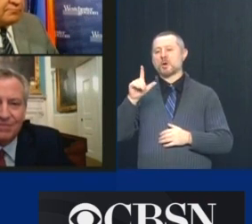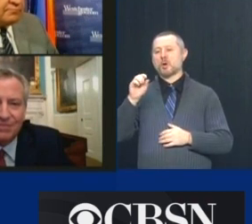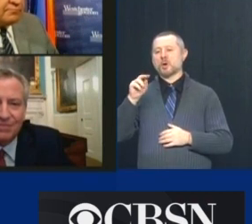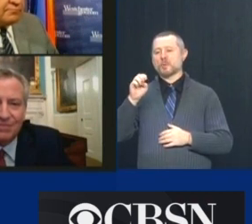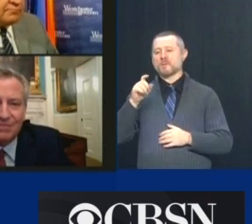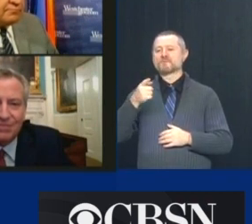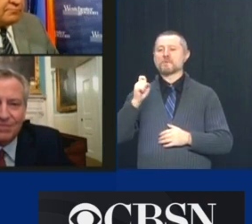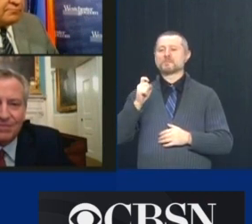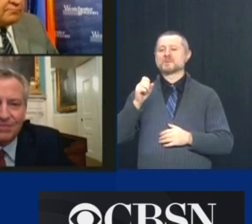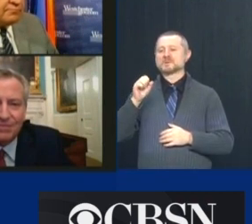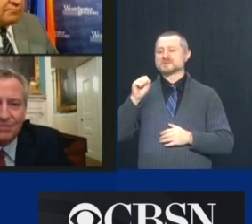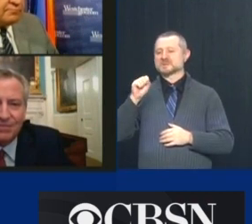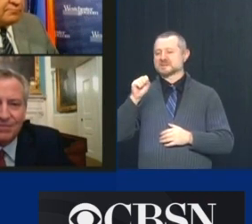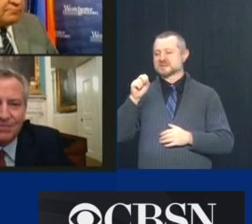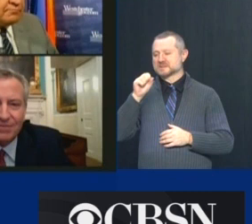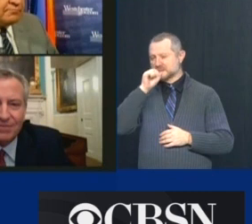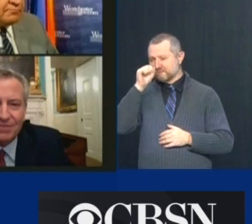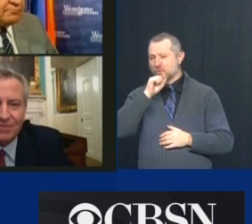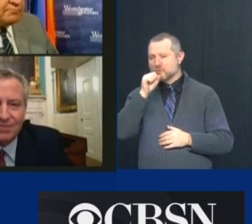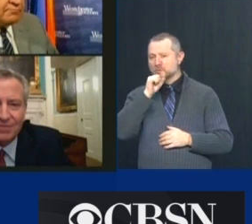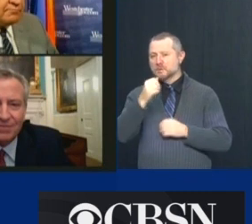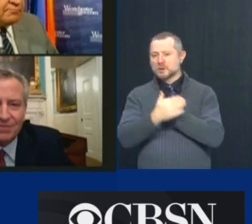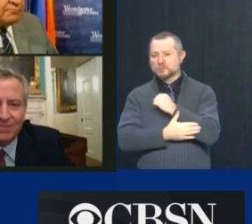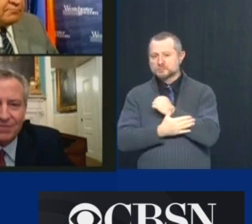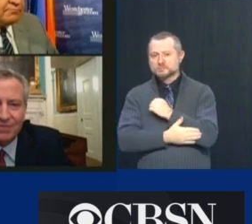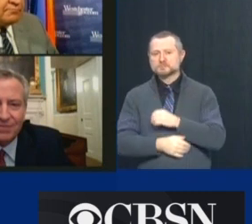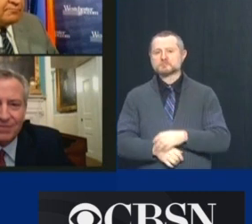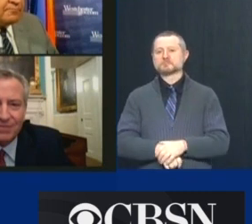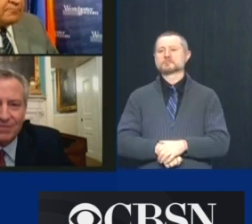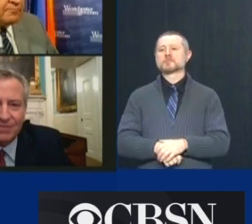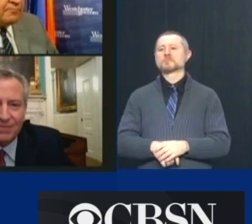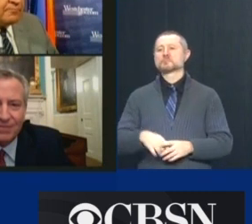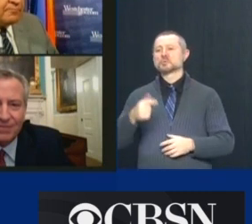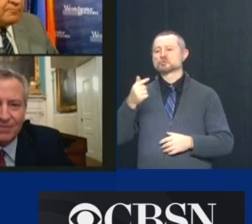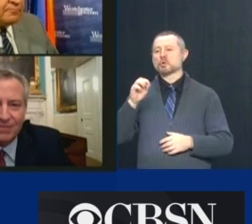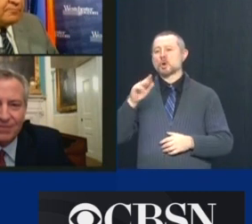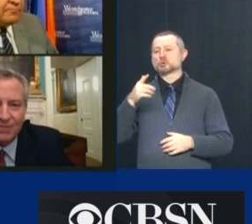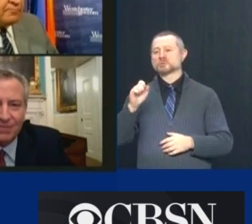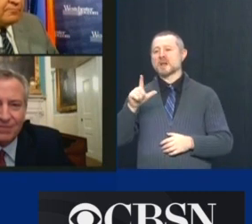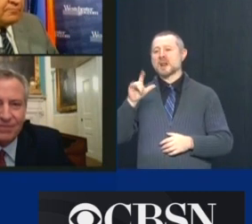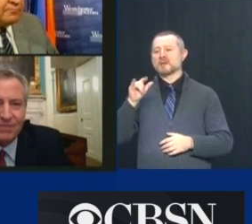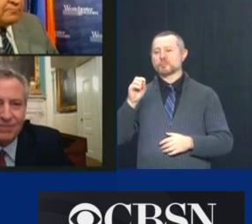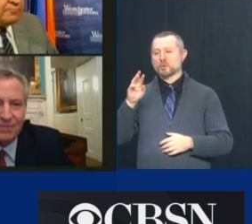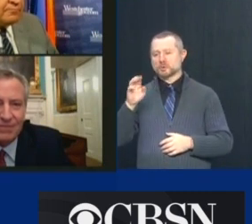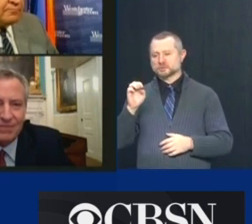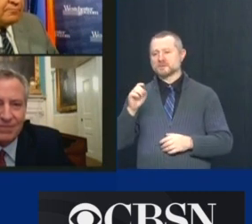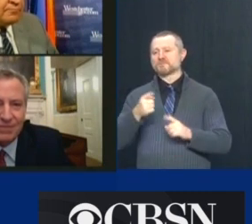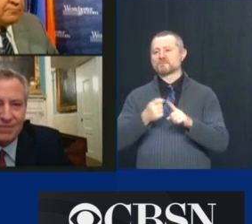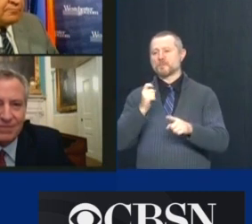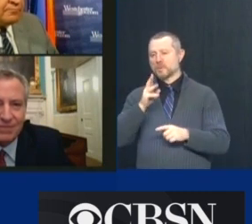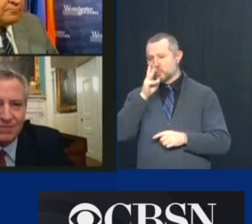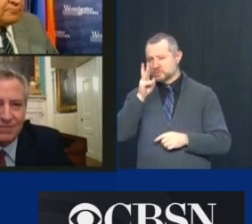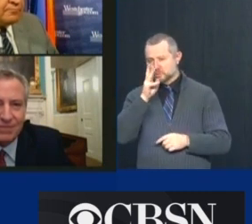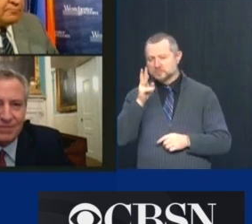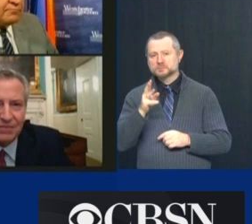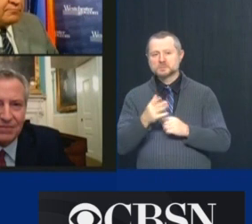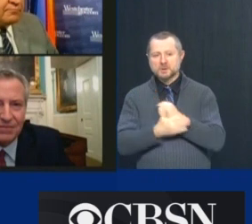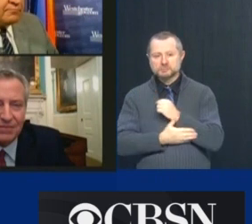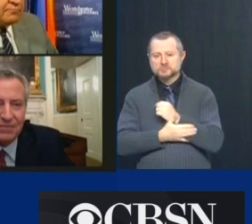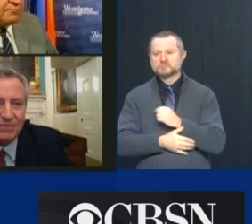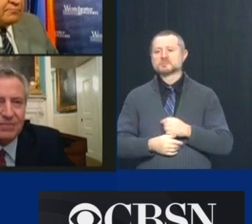County Executive Nassau County, George Latimer, County Executive Westchester County. I want to thank them all for all their help over the weekend.